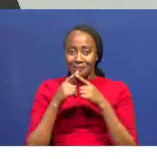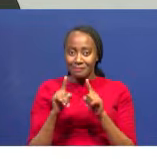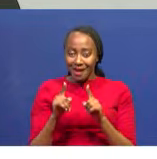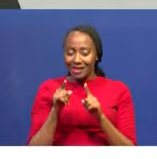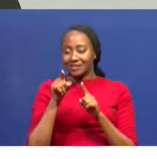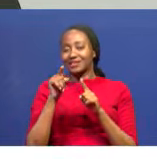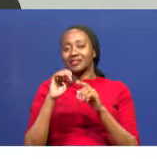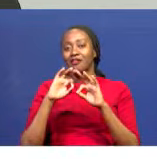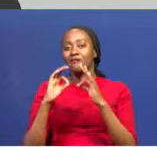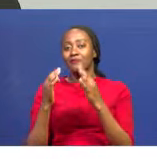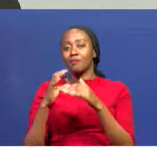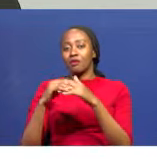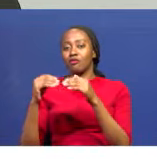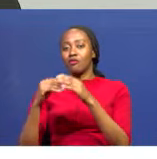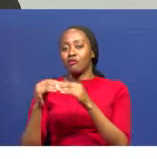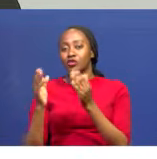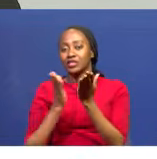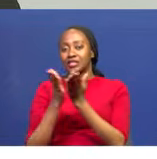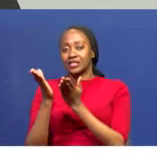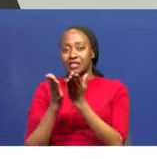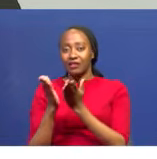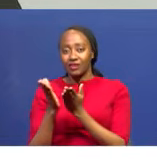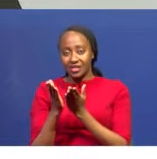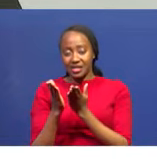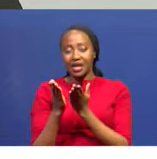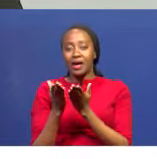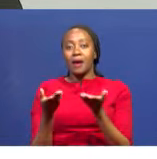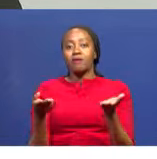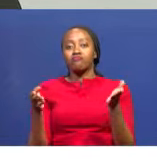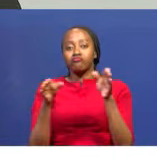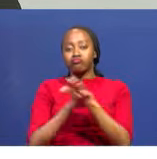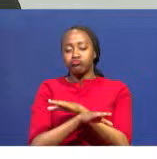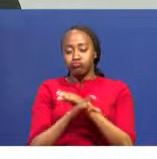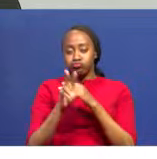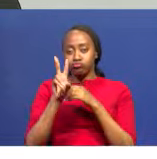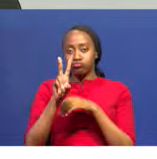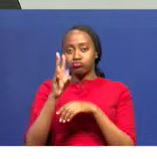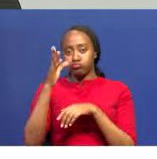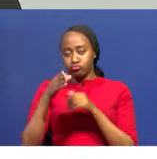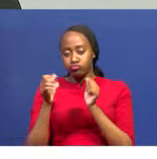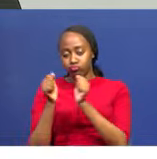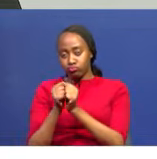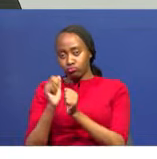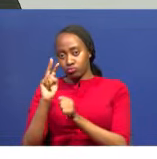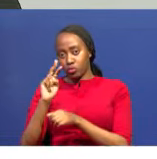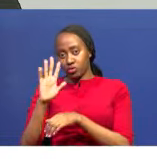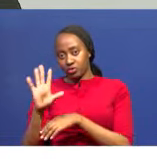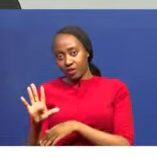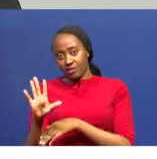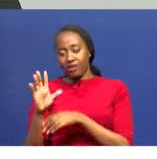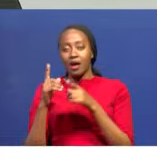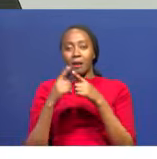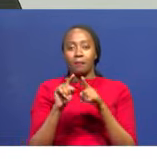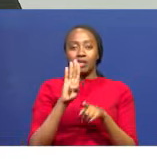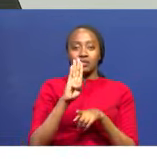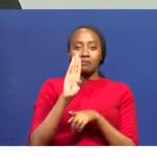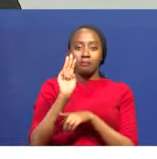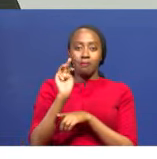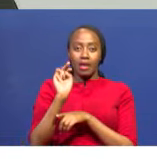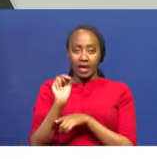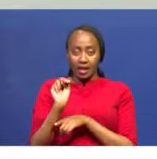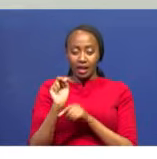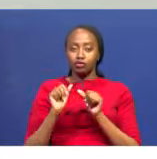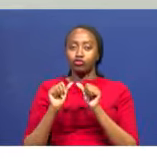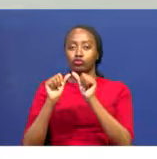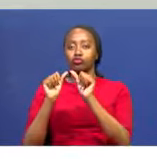Mass, and until he is laid to the ground on October 2nd, 2025. Our very own Chumba is following on that particular story.